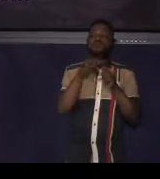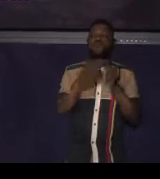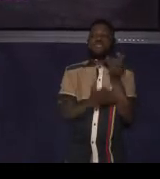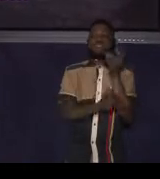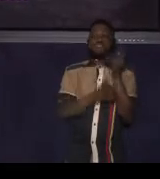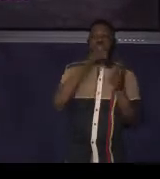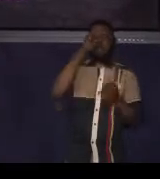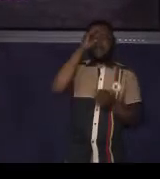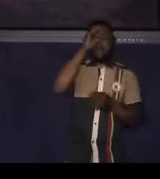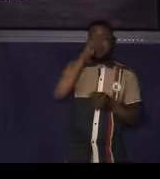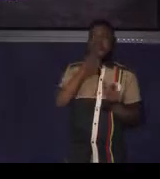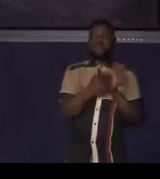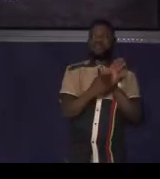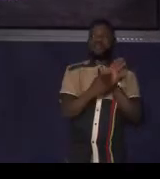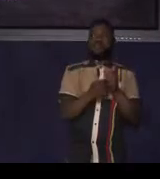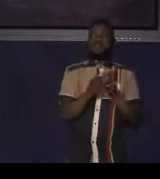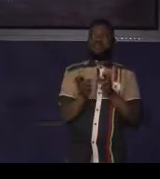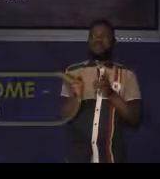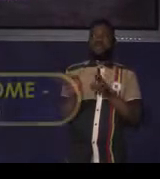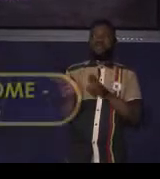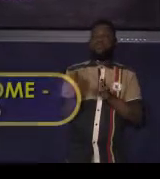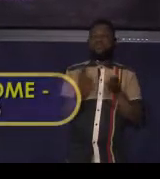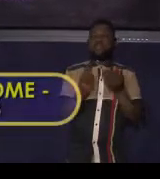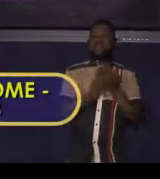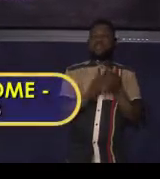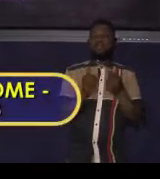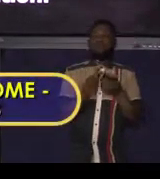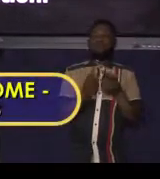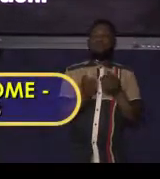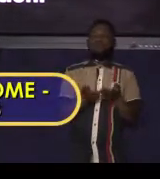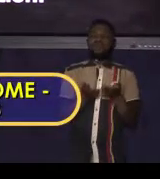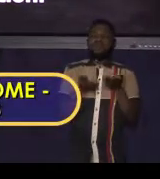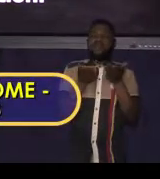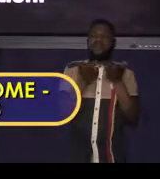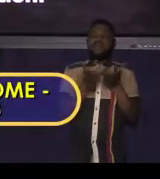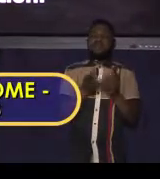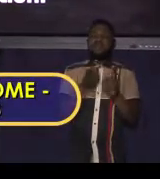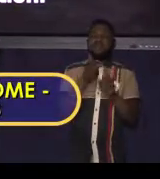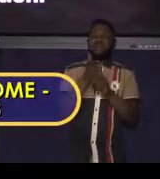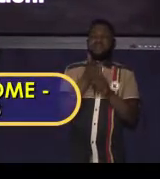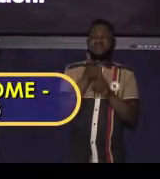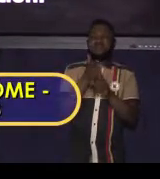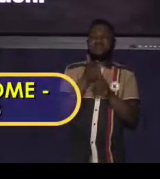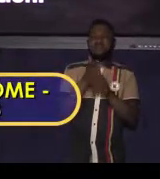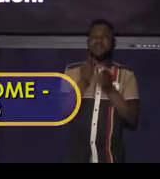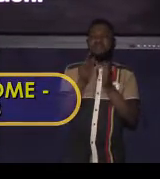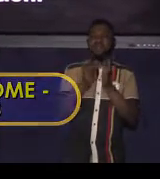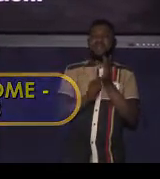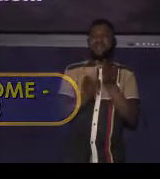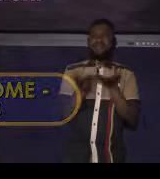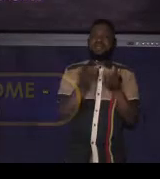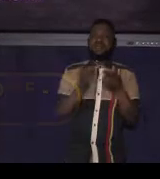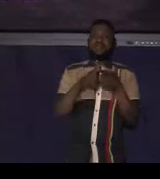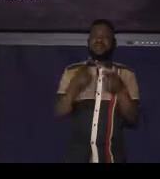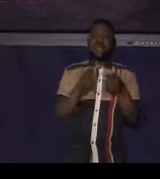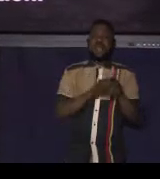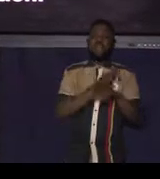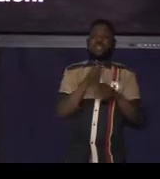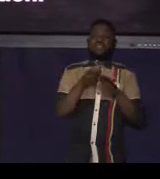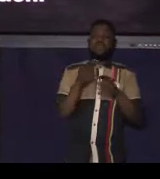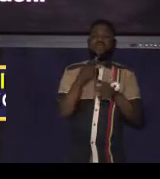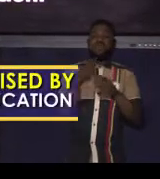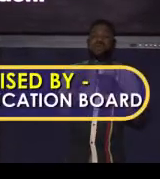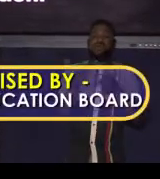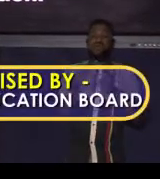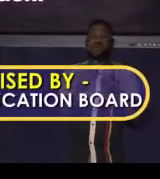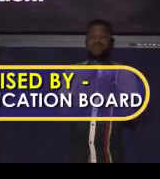promoted when citizens show readiness to render selfless service to the nation. When you